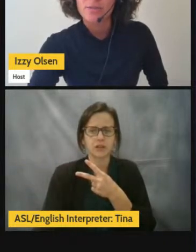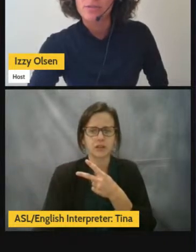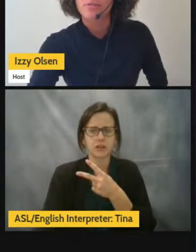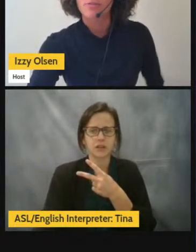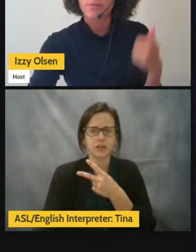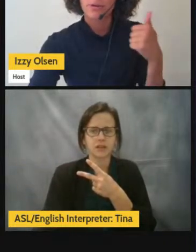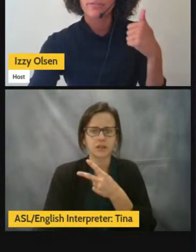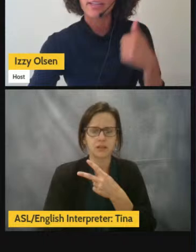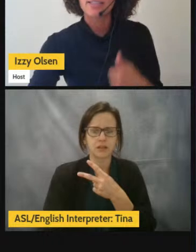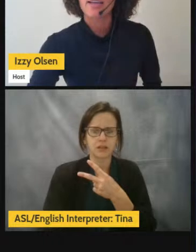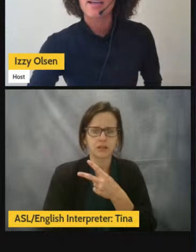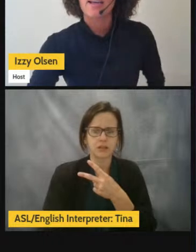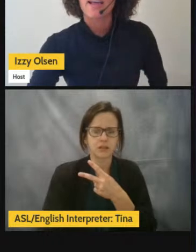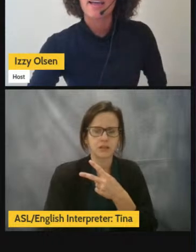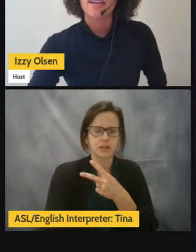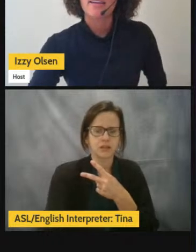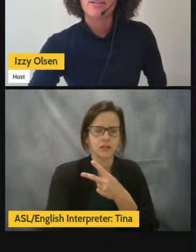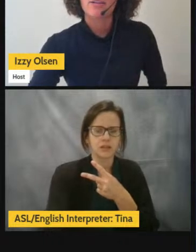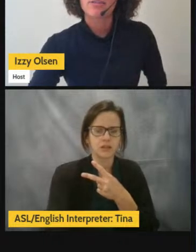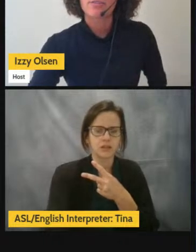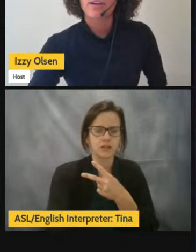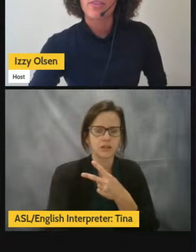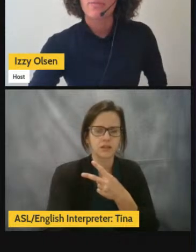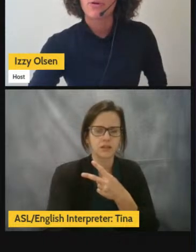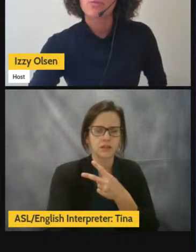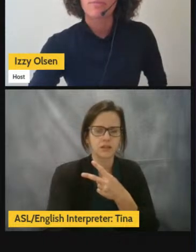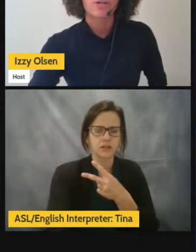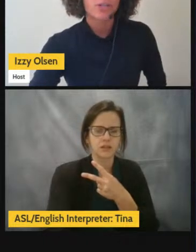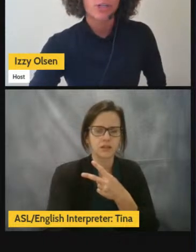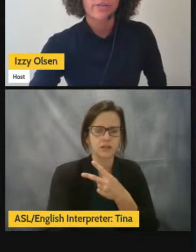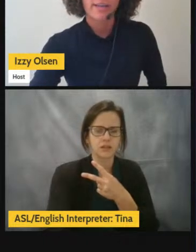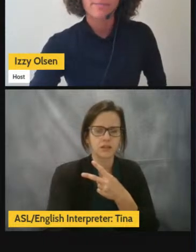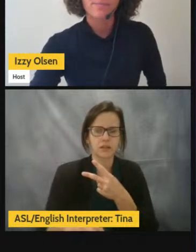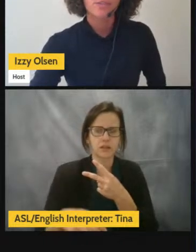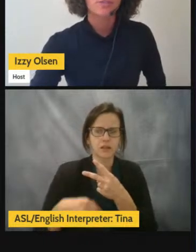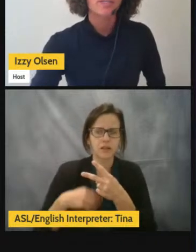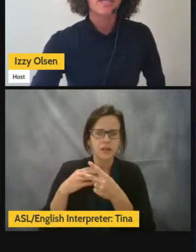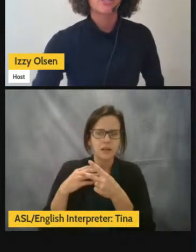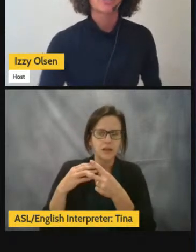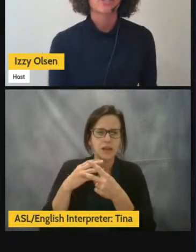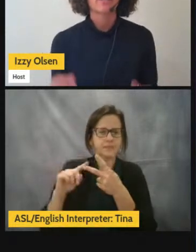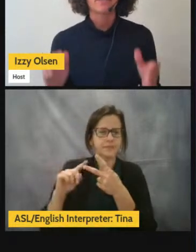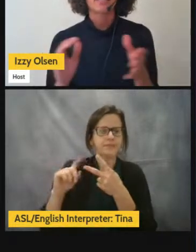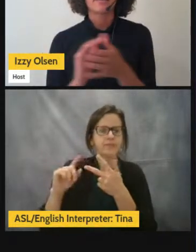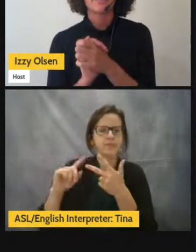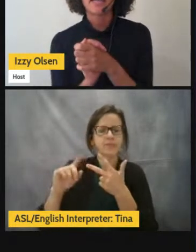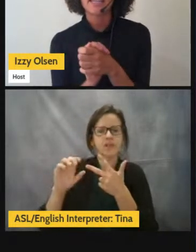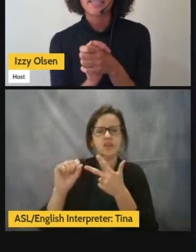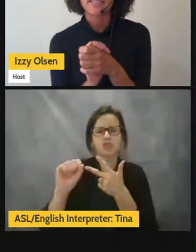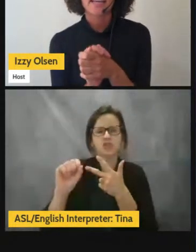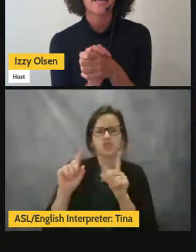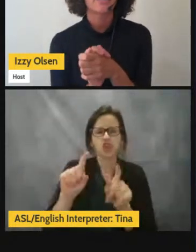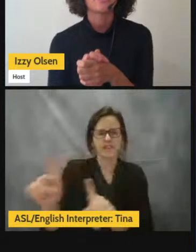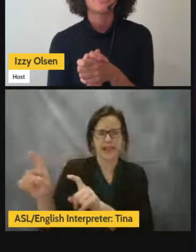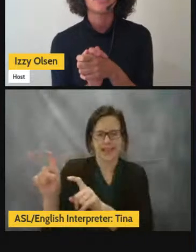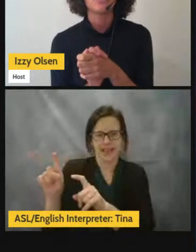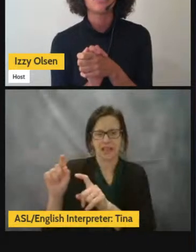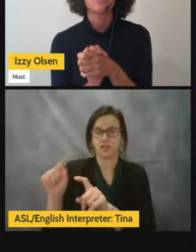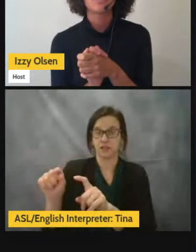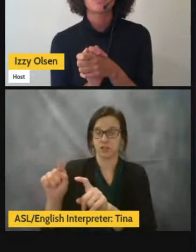HIGSD 2024, perfect. And you'll also find the post-webinar survey to get your certificate of attendance